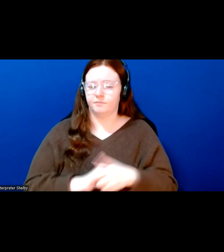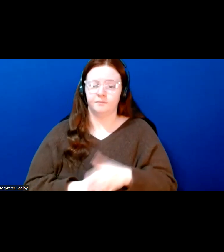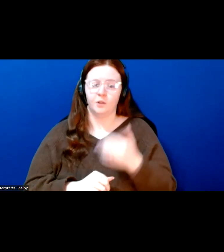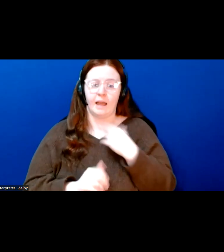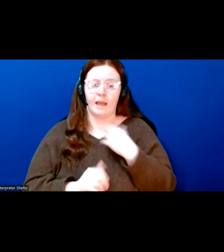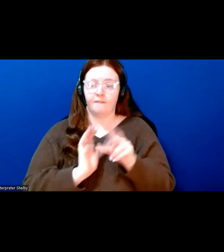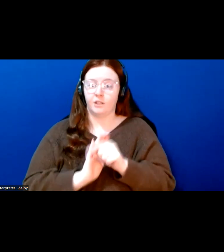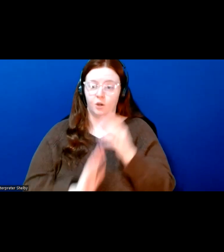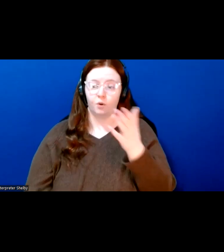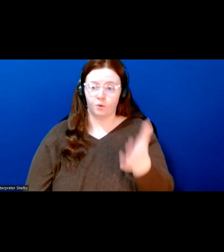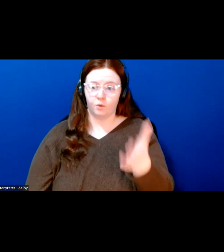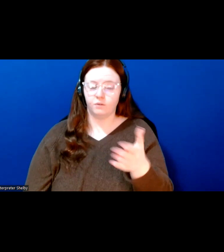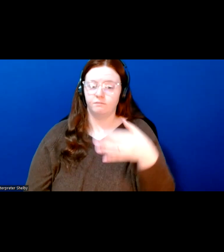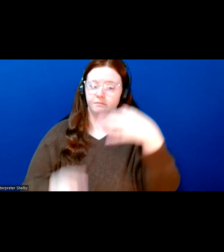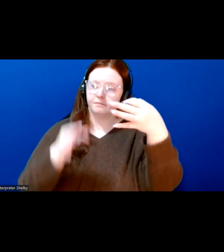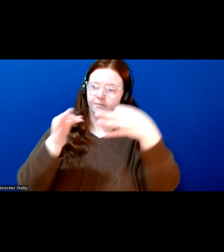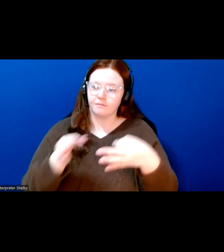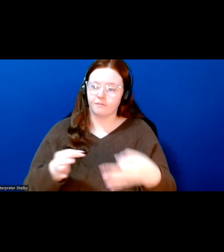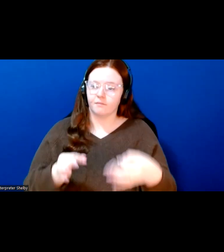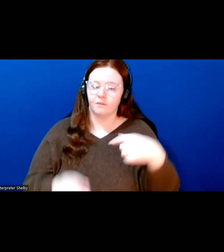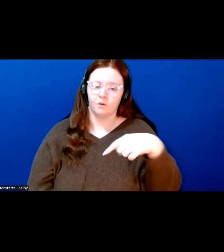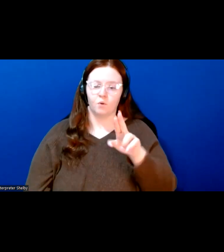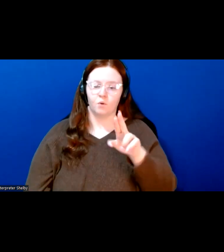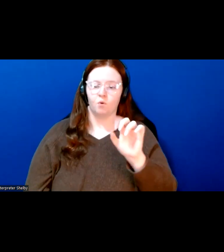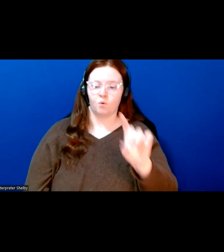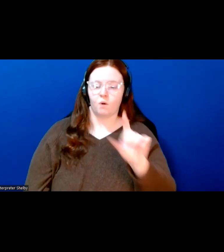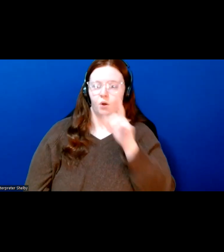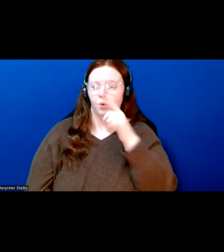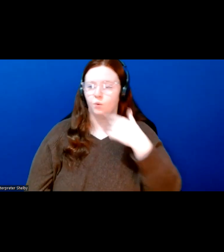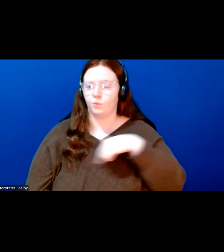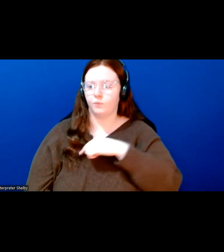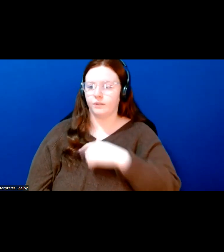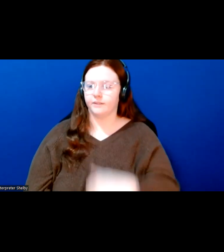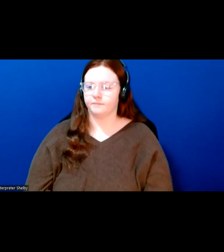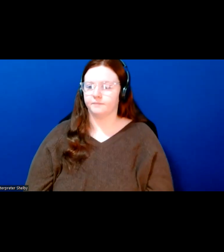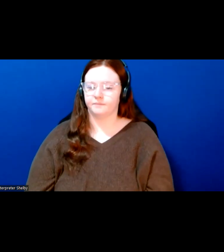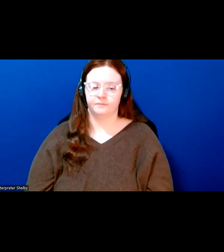video explaining in detail more about what Quadrangle NL is all about.